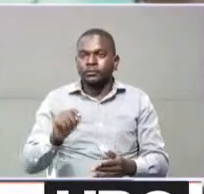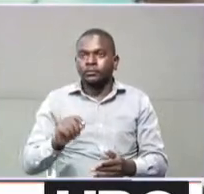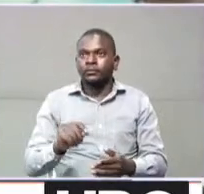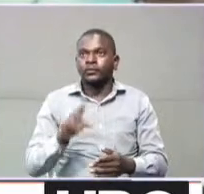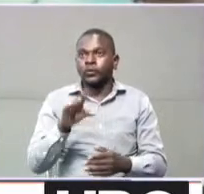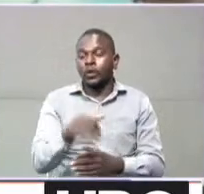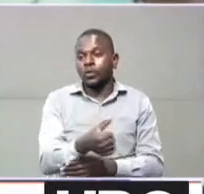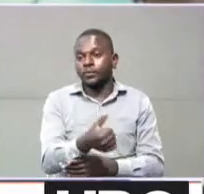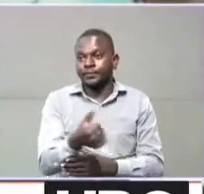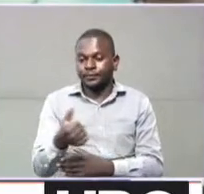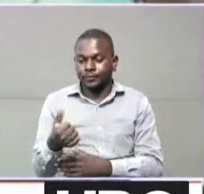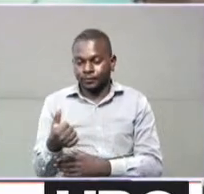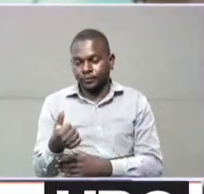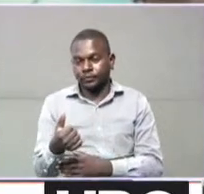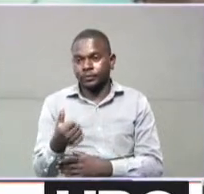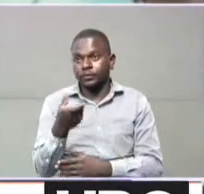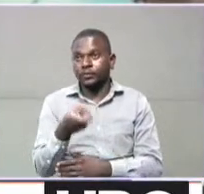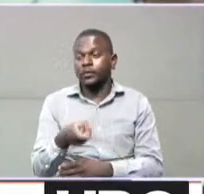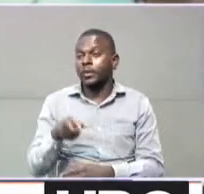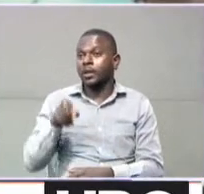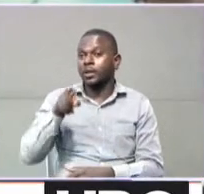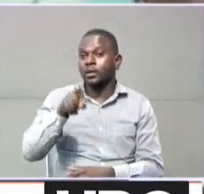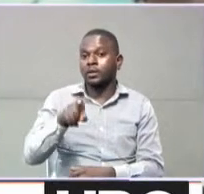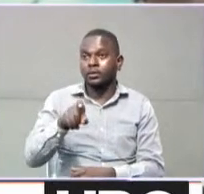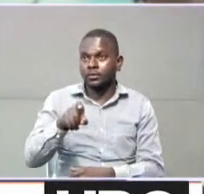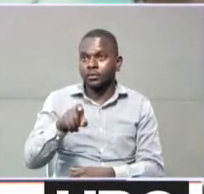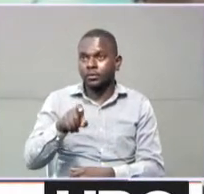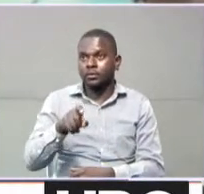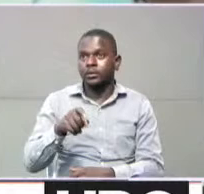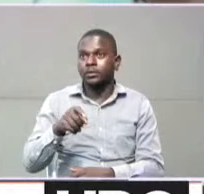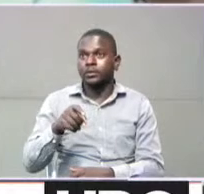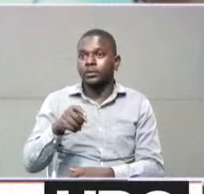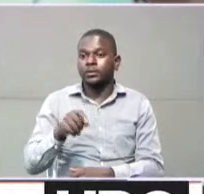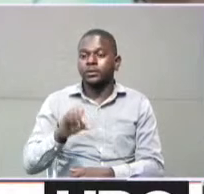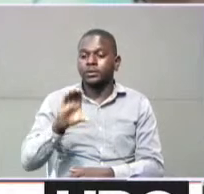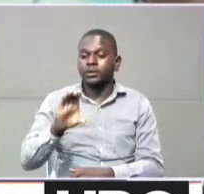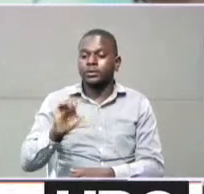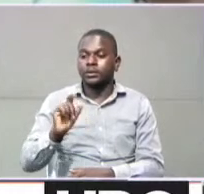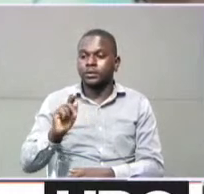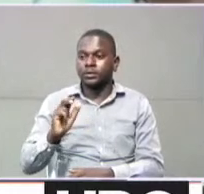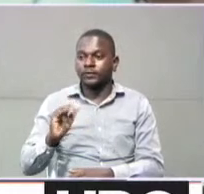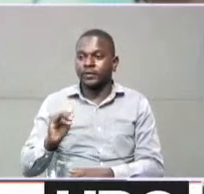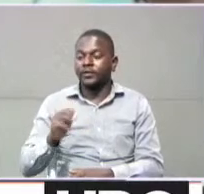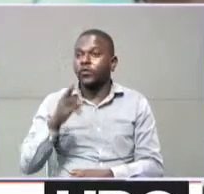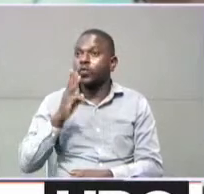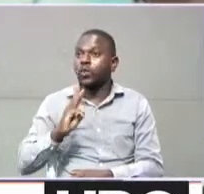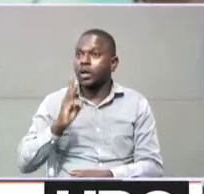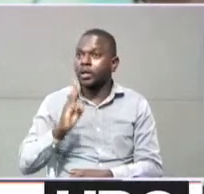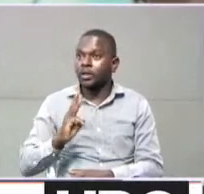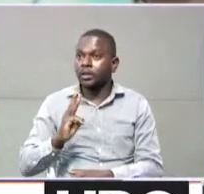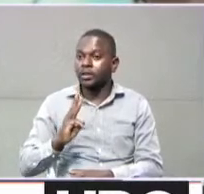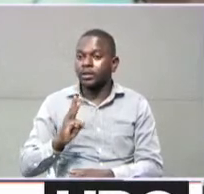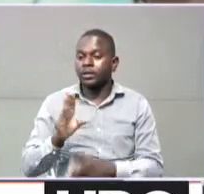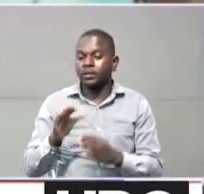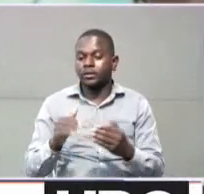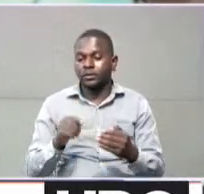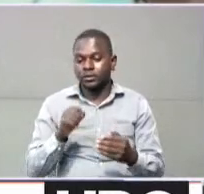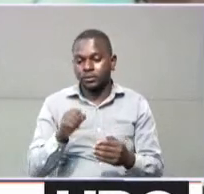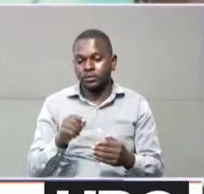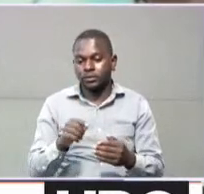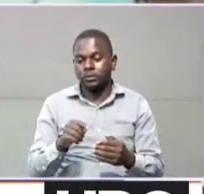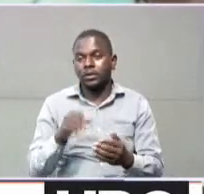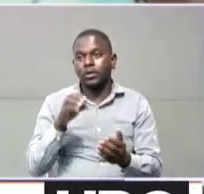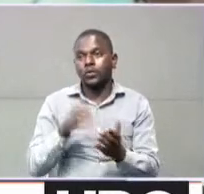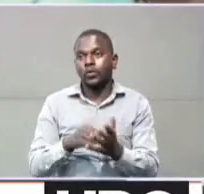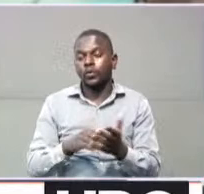alternative to increase the potency of ct5 gene instead of sno which is